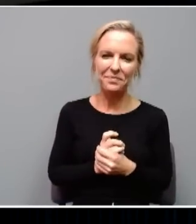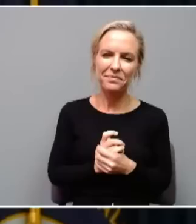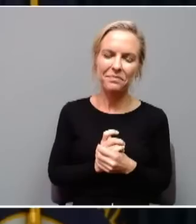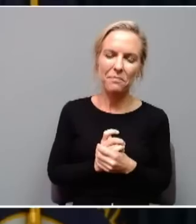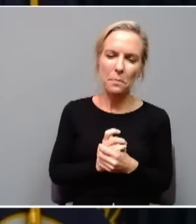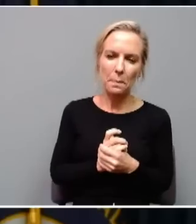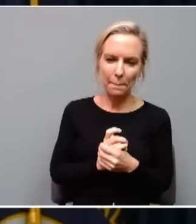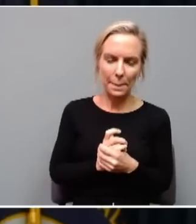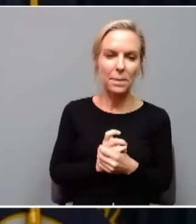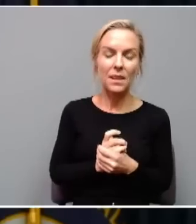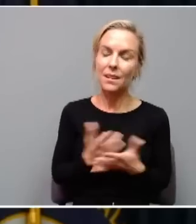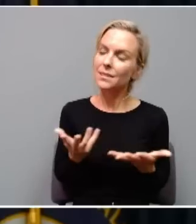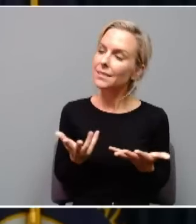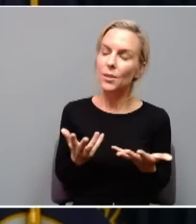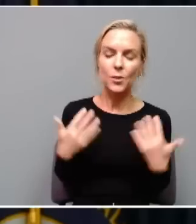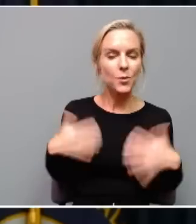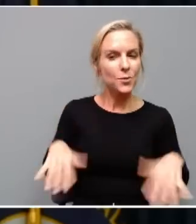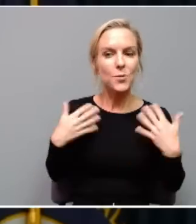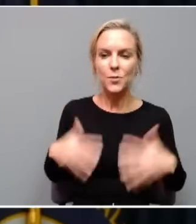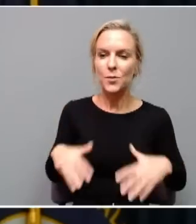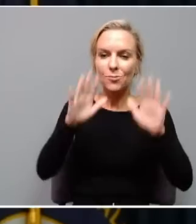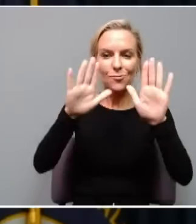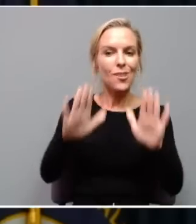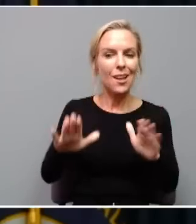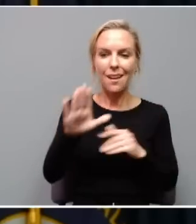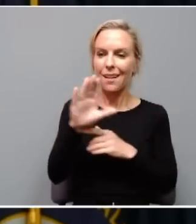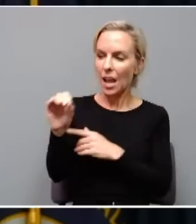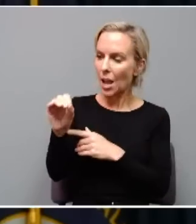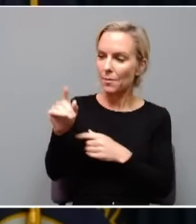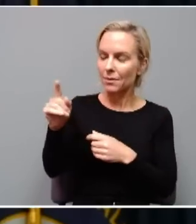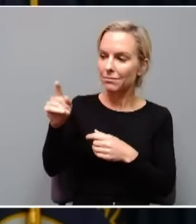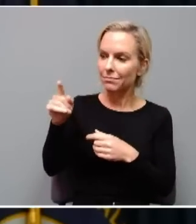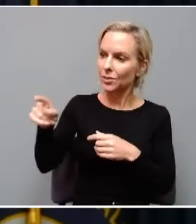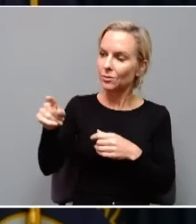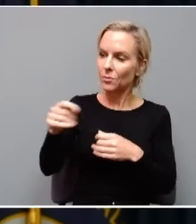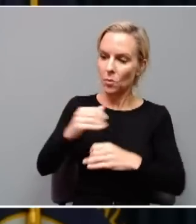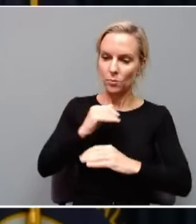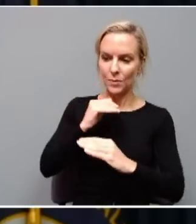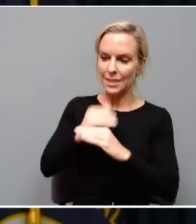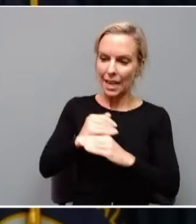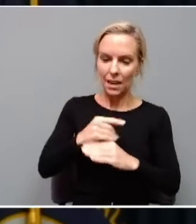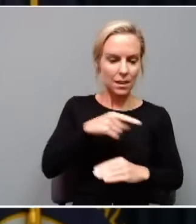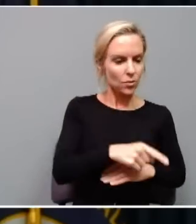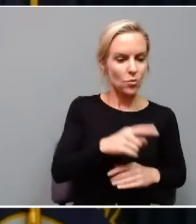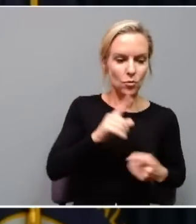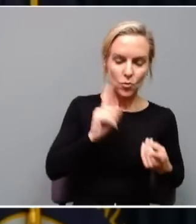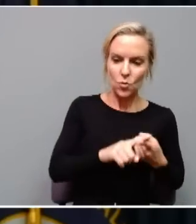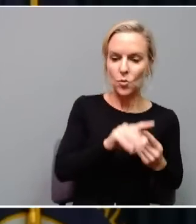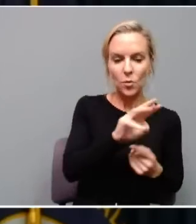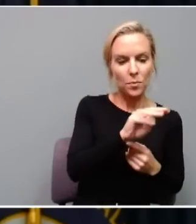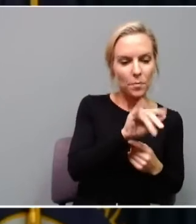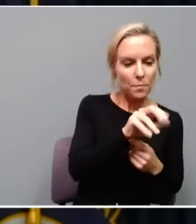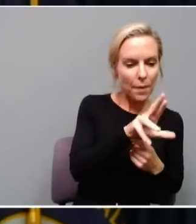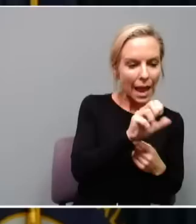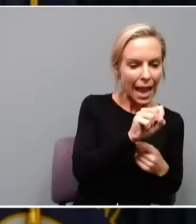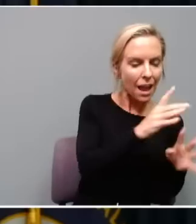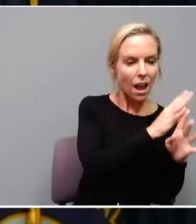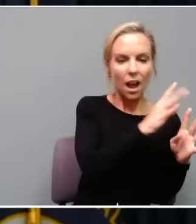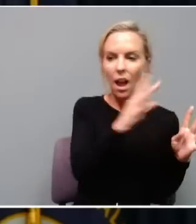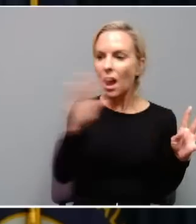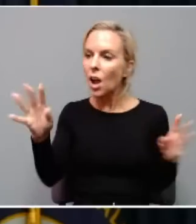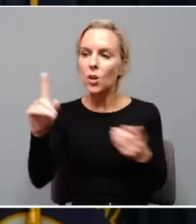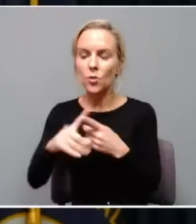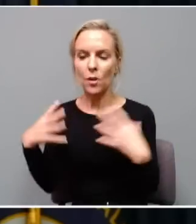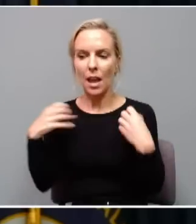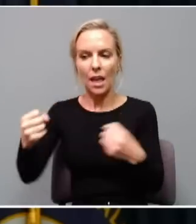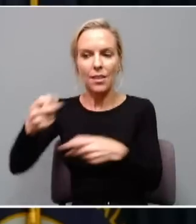It's a great company that has protected everyone from our miners to our healthcare workers. And with everything we went through with